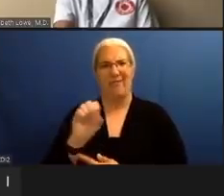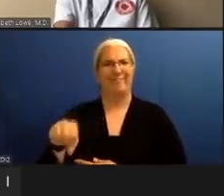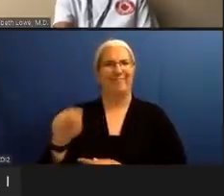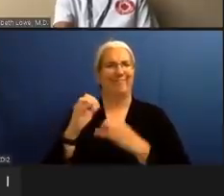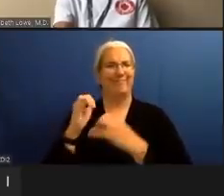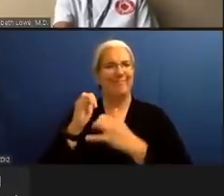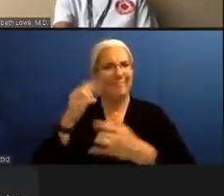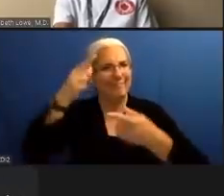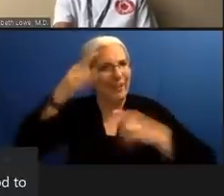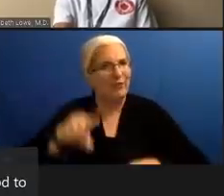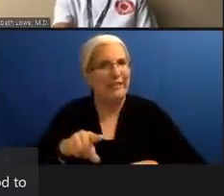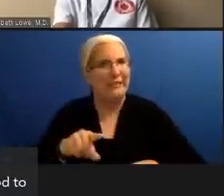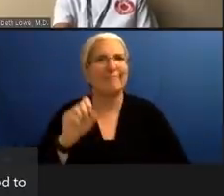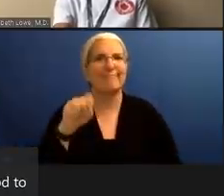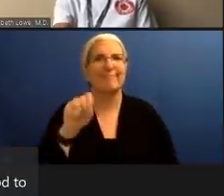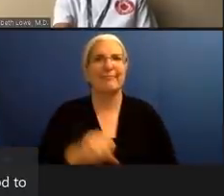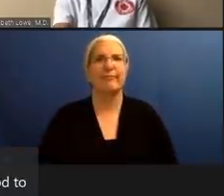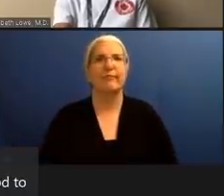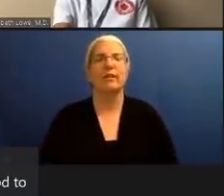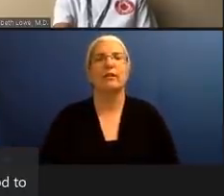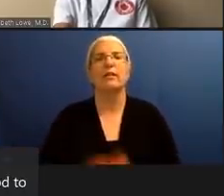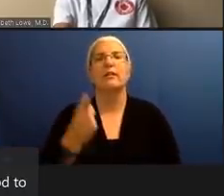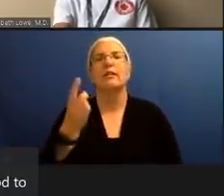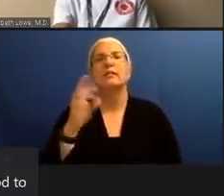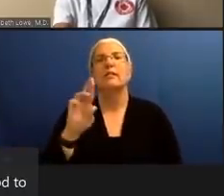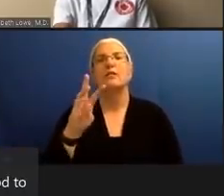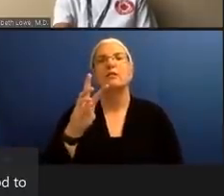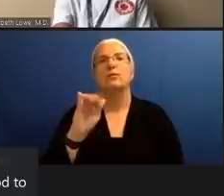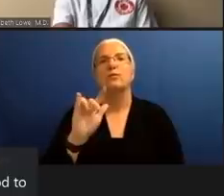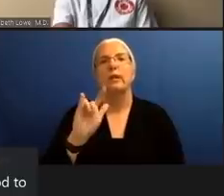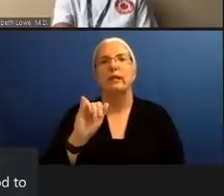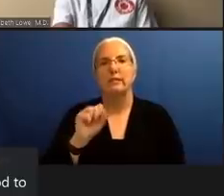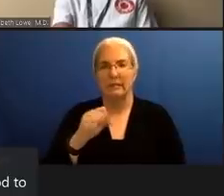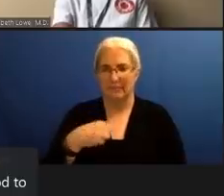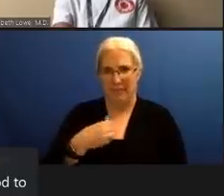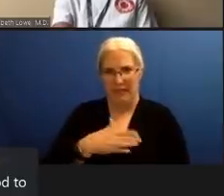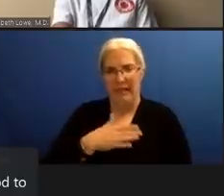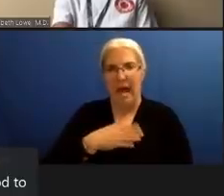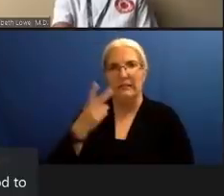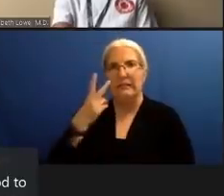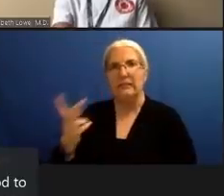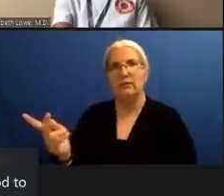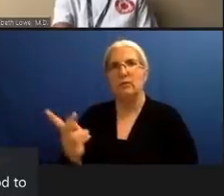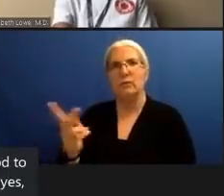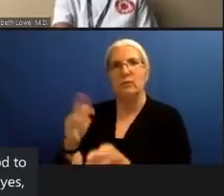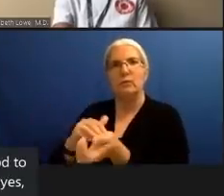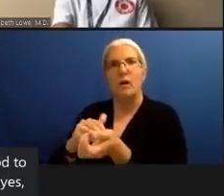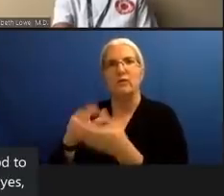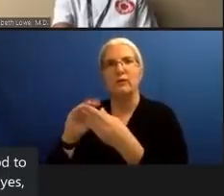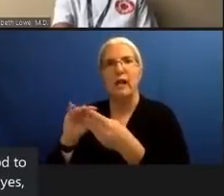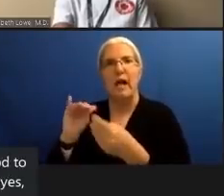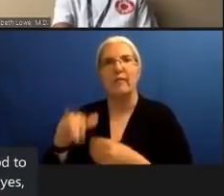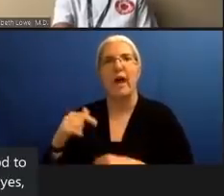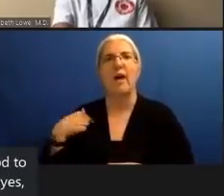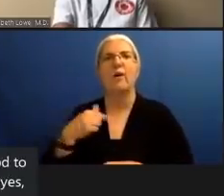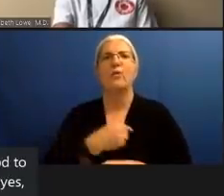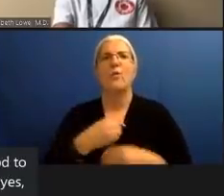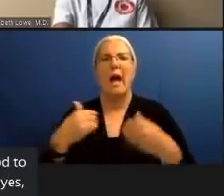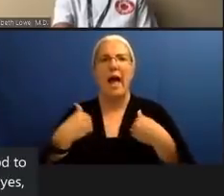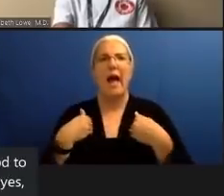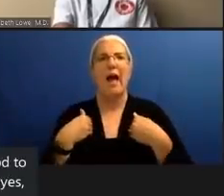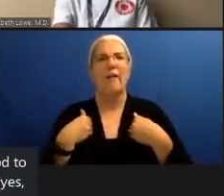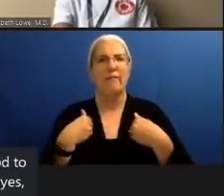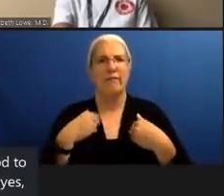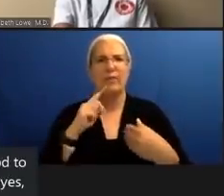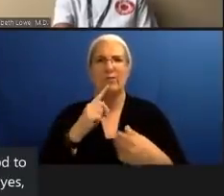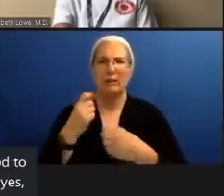hear it articulated. Yeah. So for the community, I think yes, we have robust systems and I